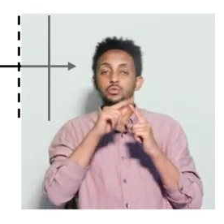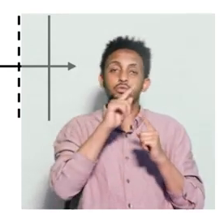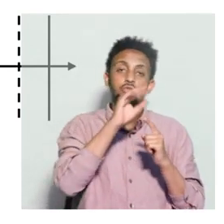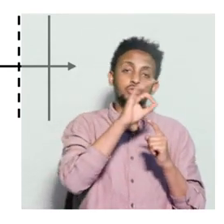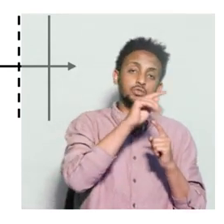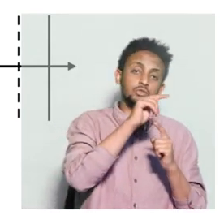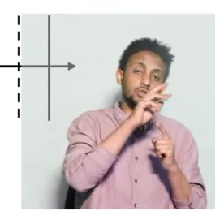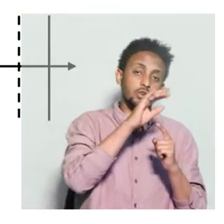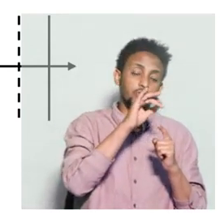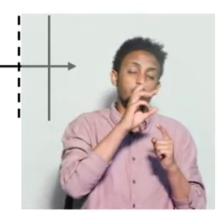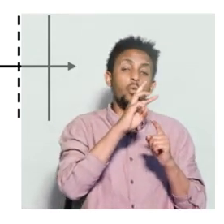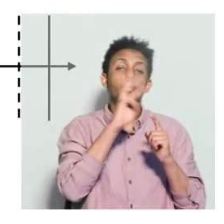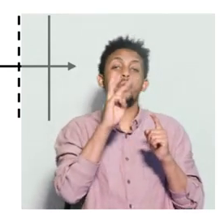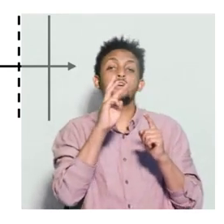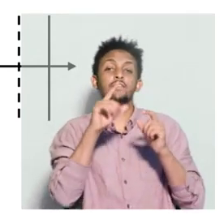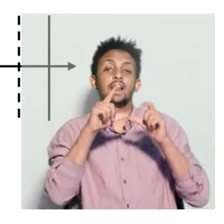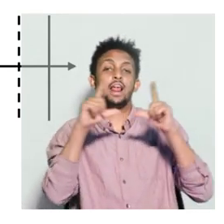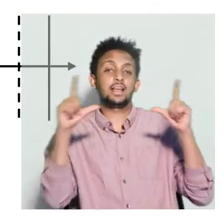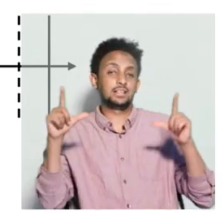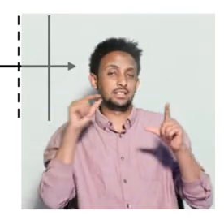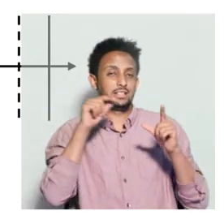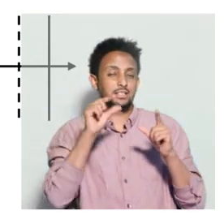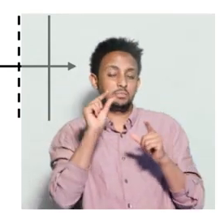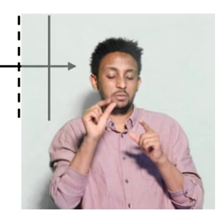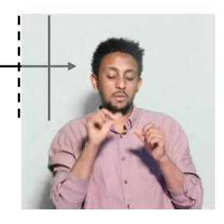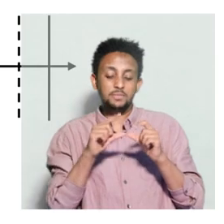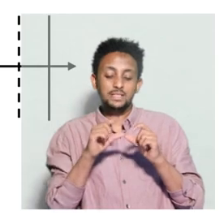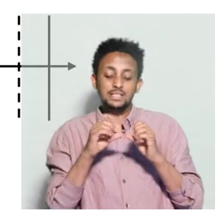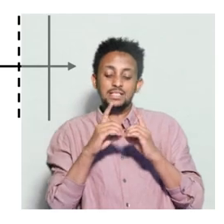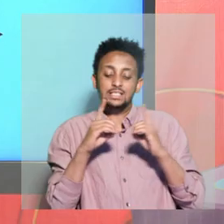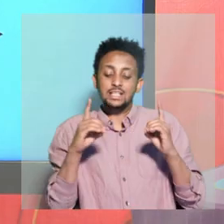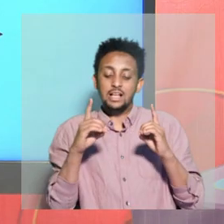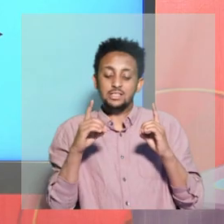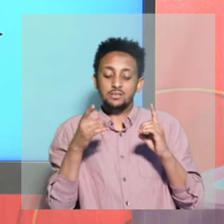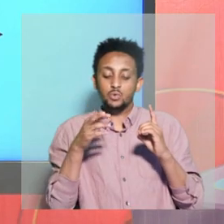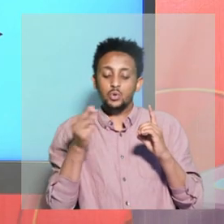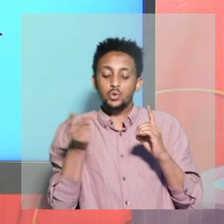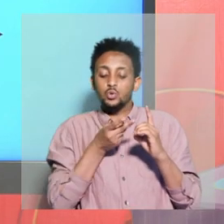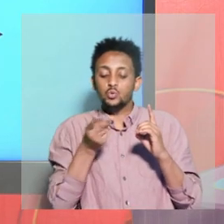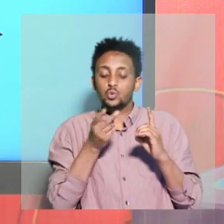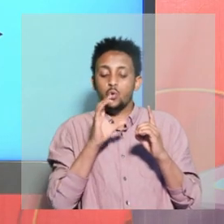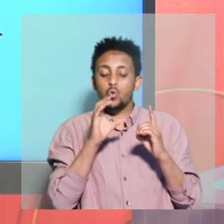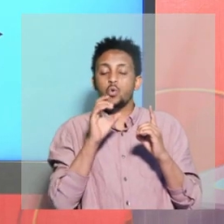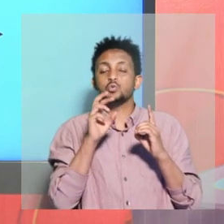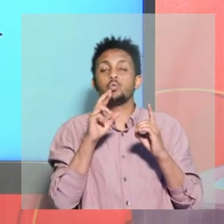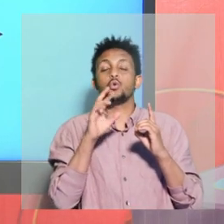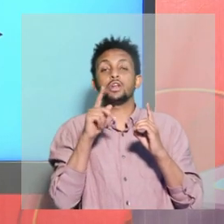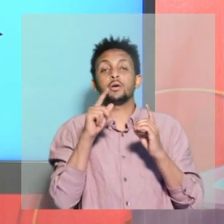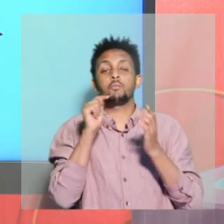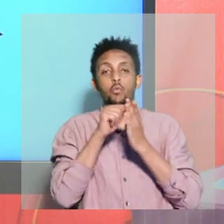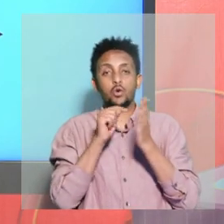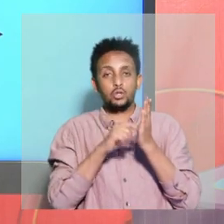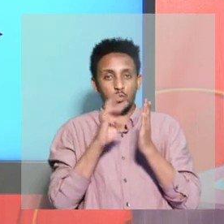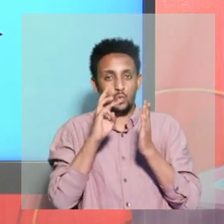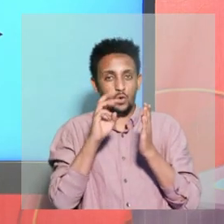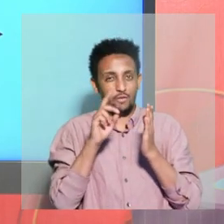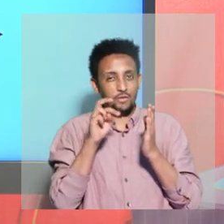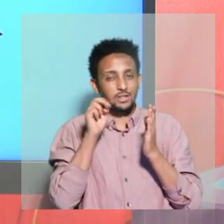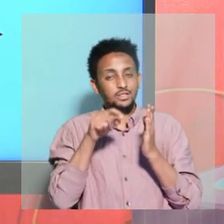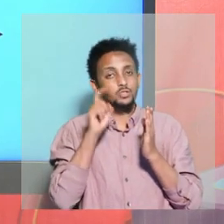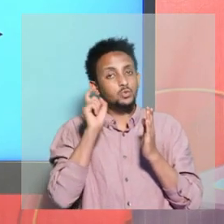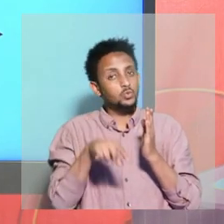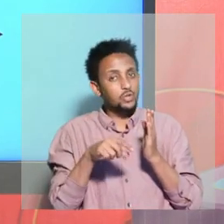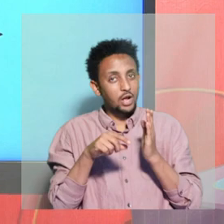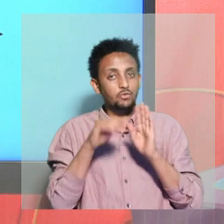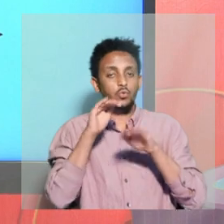be wavelengths. We know that wavelengths is the minimum distance between two corresponding points of consecutive waves. So that should